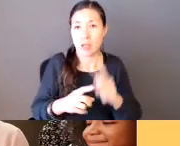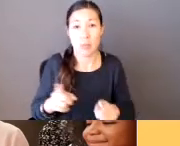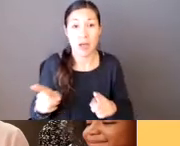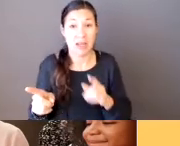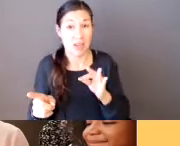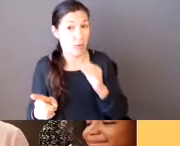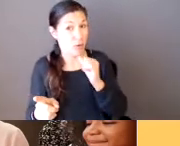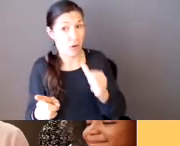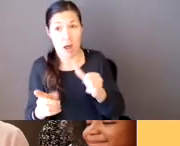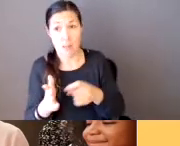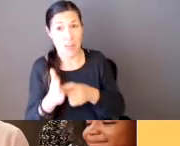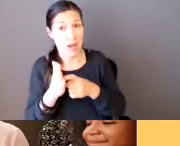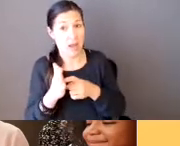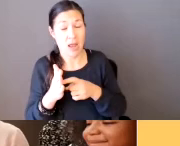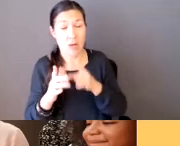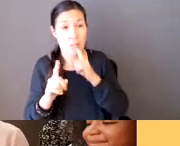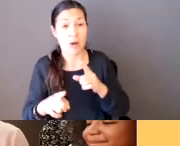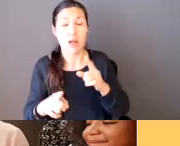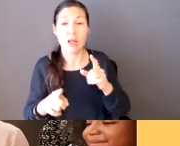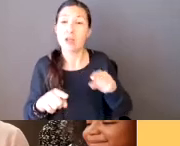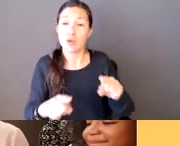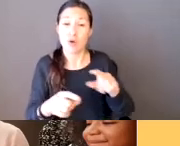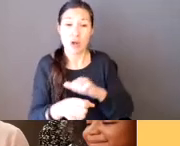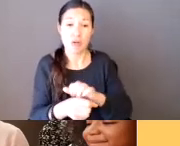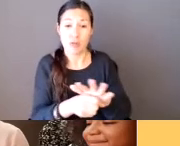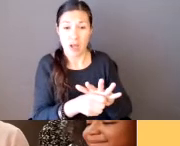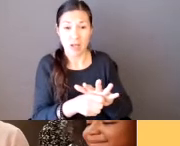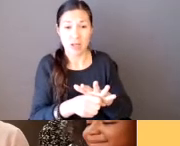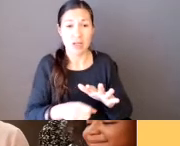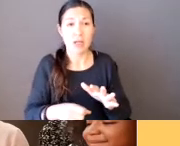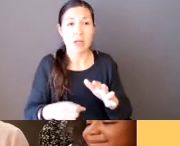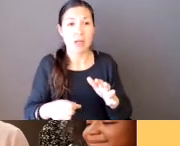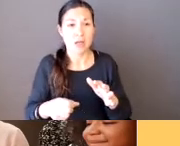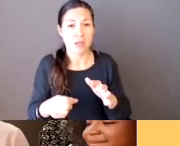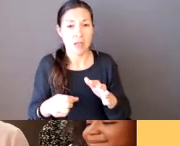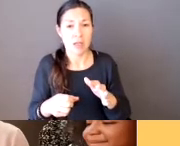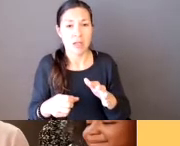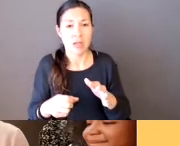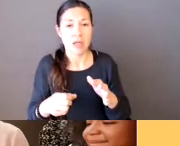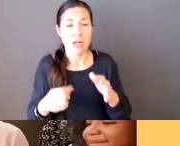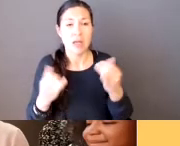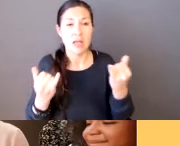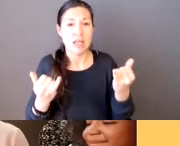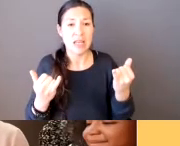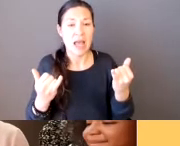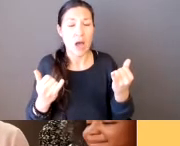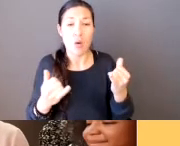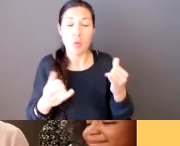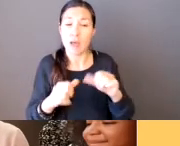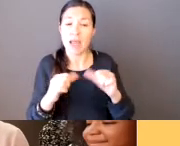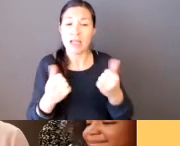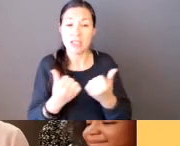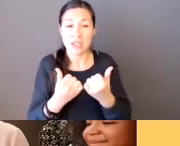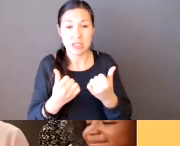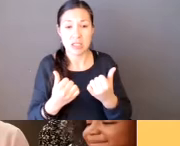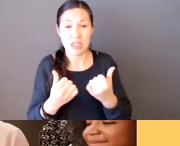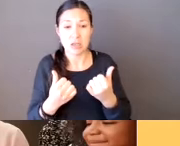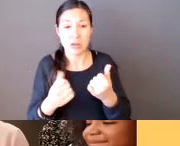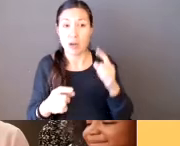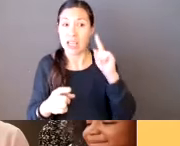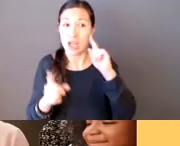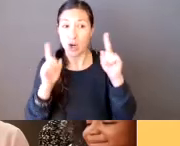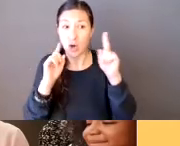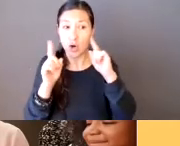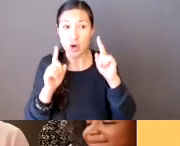COVID, I can tell you that a lot of the agencies are making those phone calls if they're screening out reports, even though it's non-mandated and they're